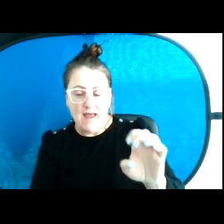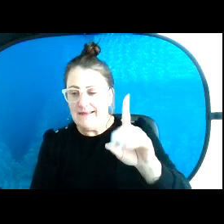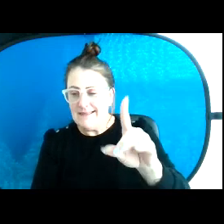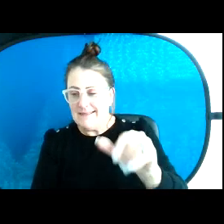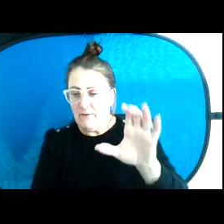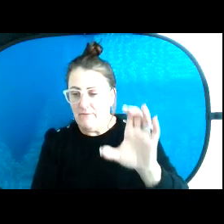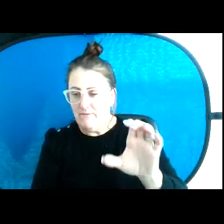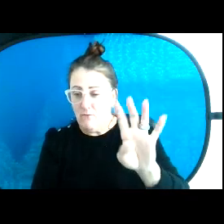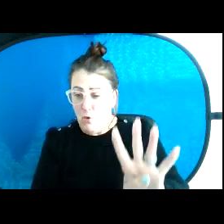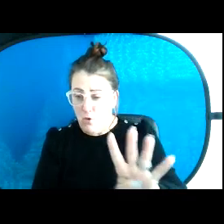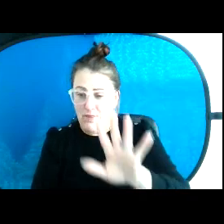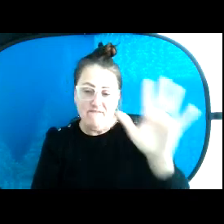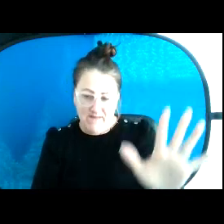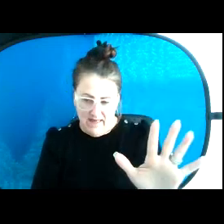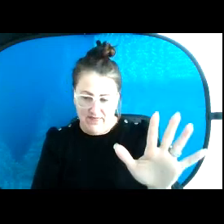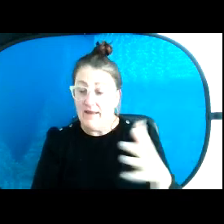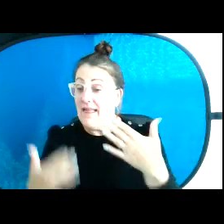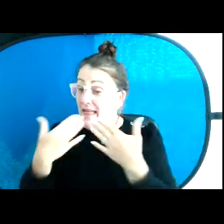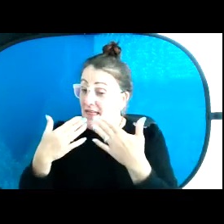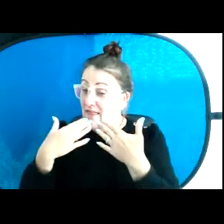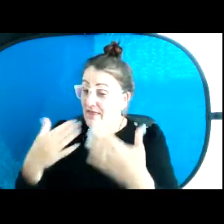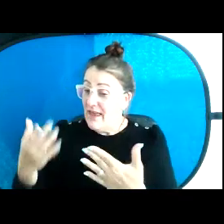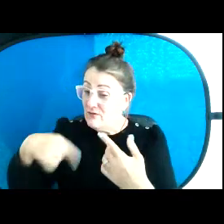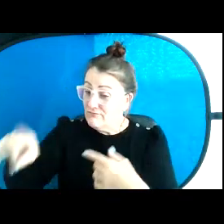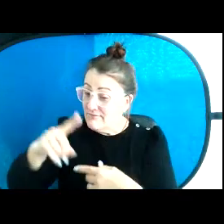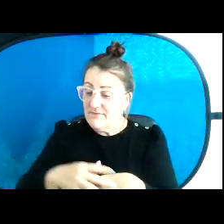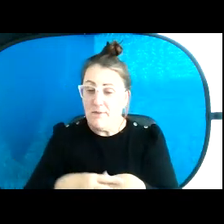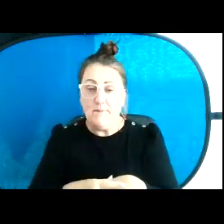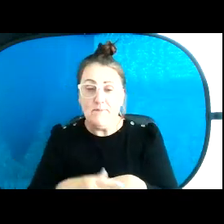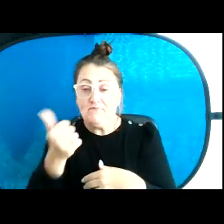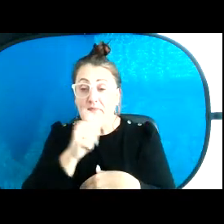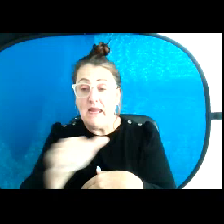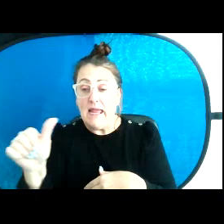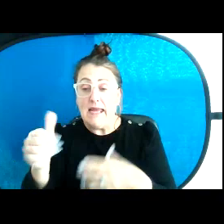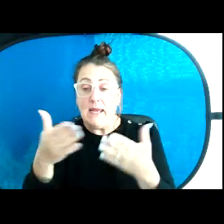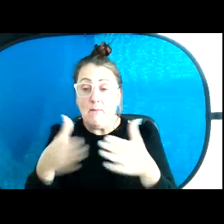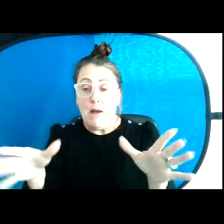you. Thank you, Paul. Any public comment on this item?